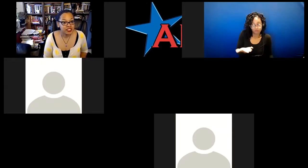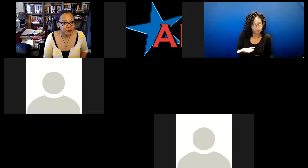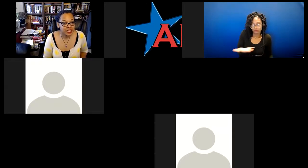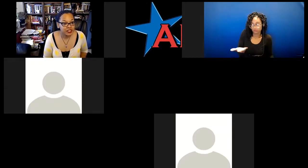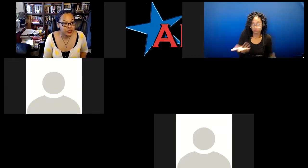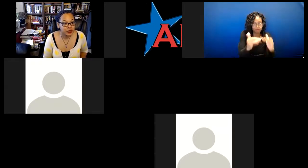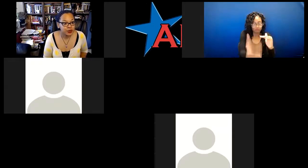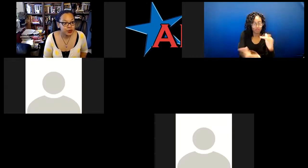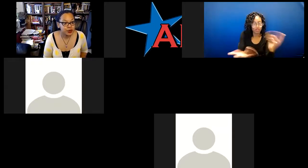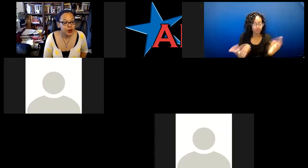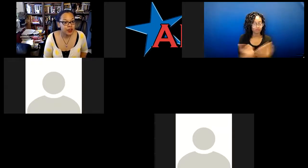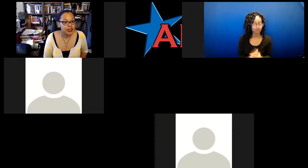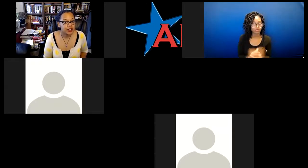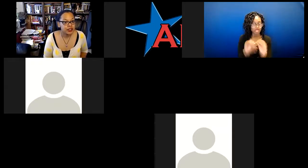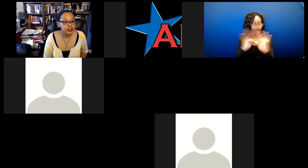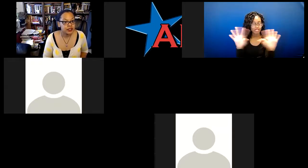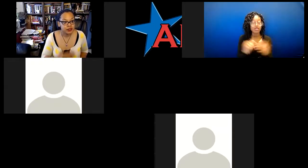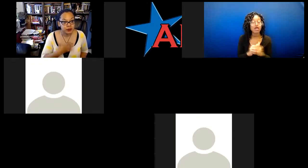can speak to